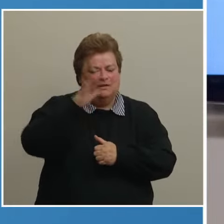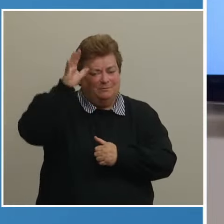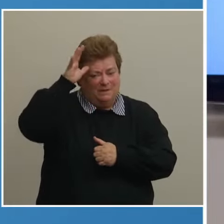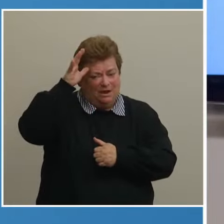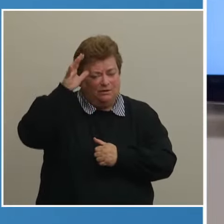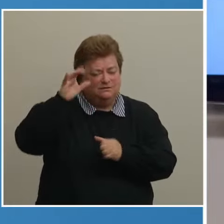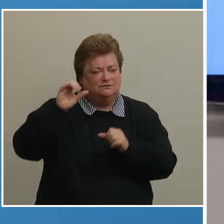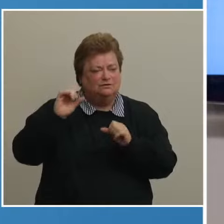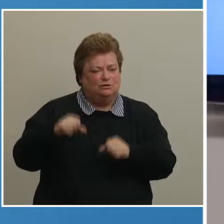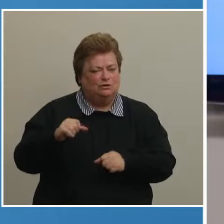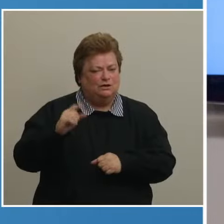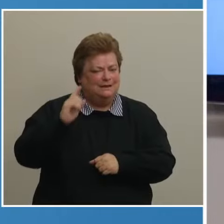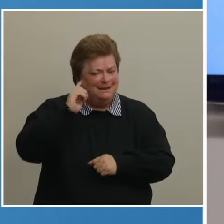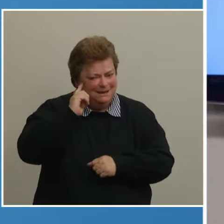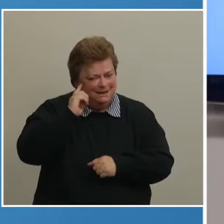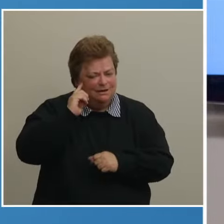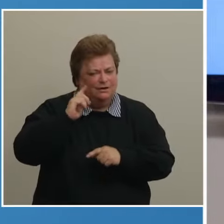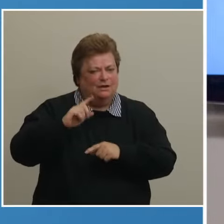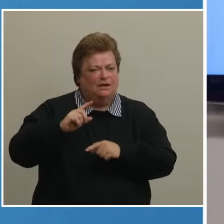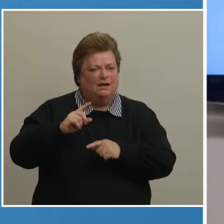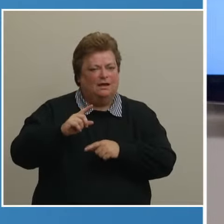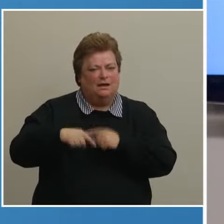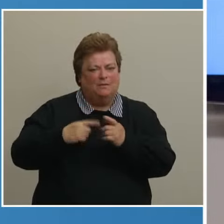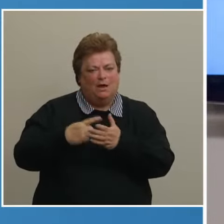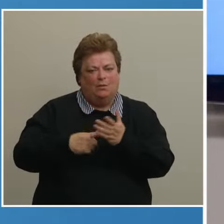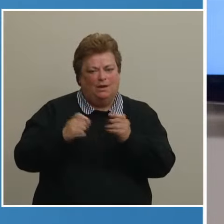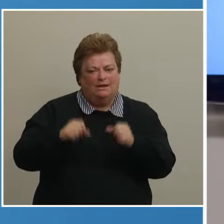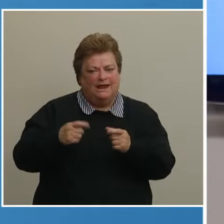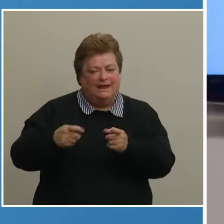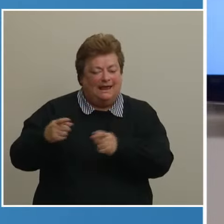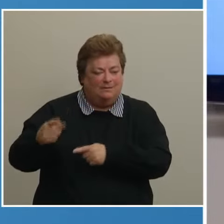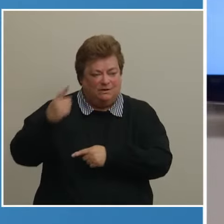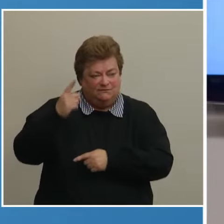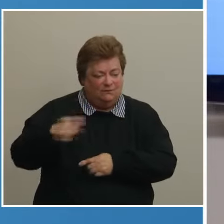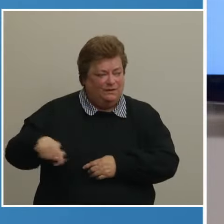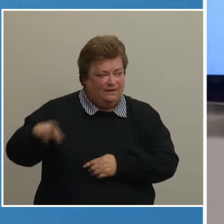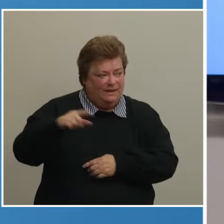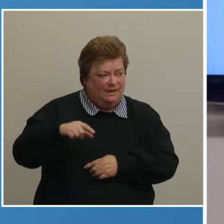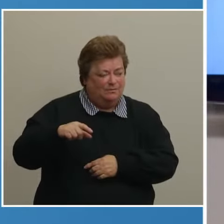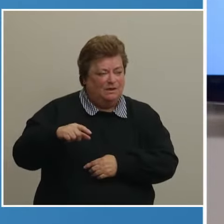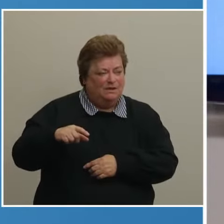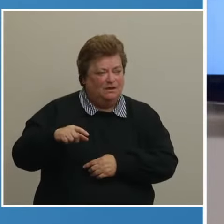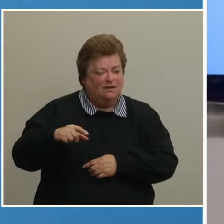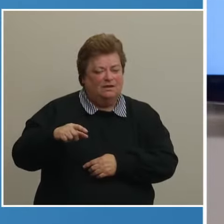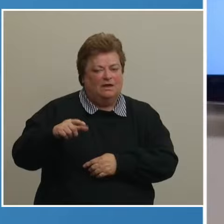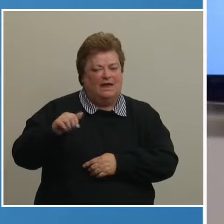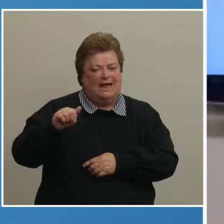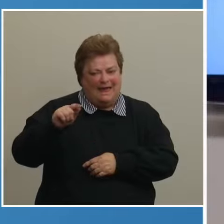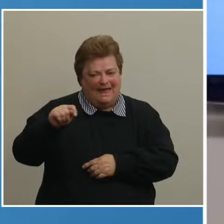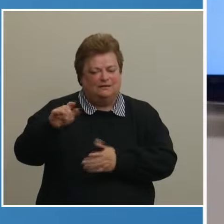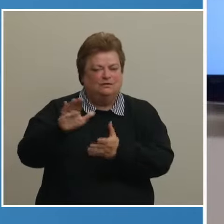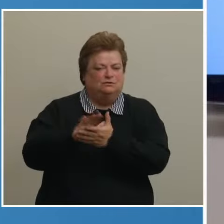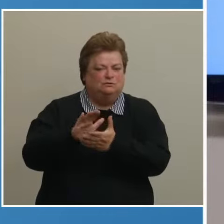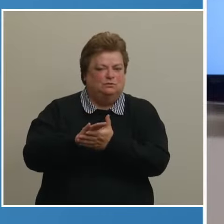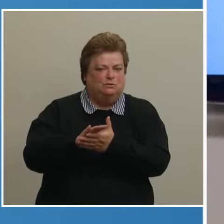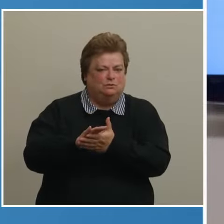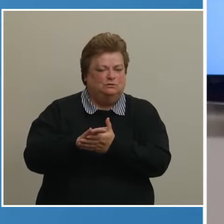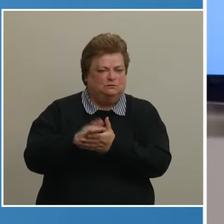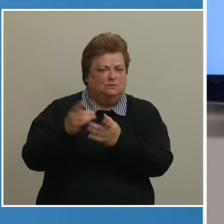hear about how that could happen for them at their students' location at the